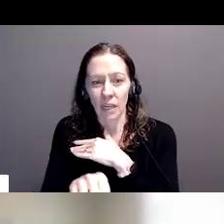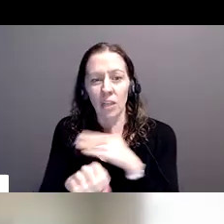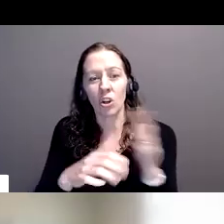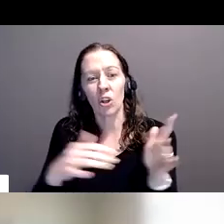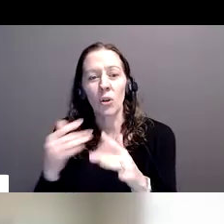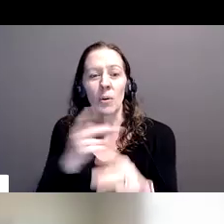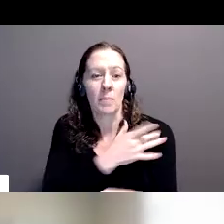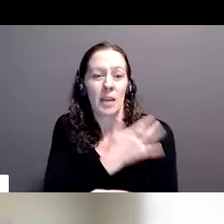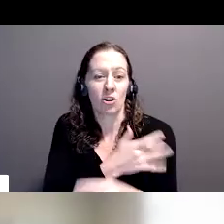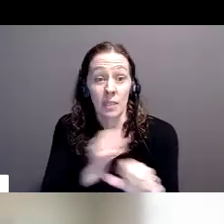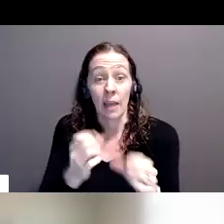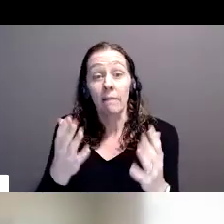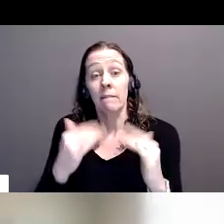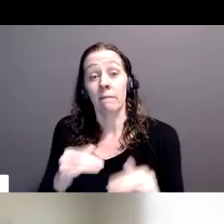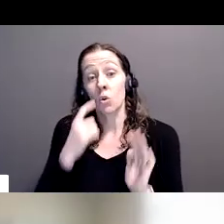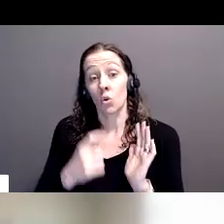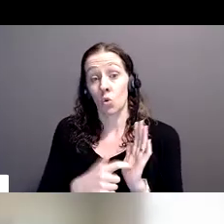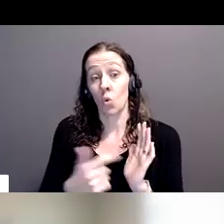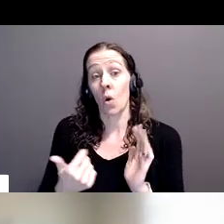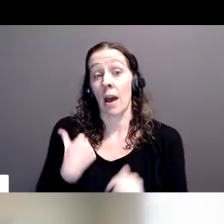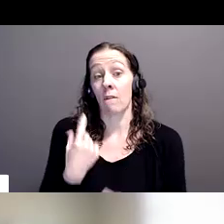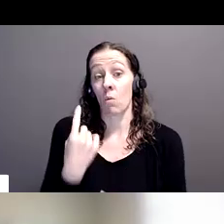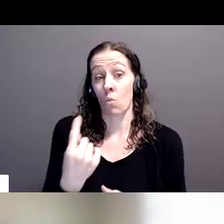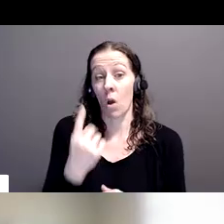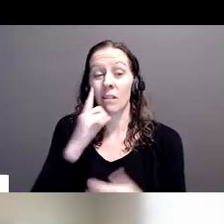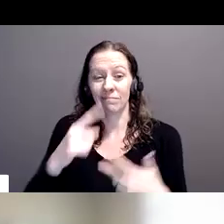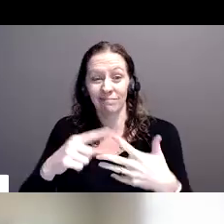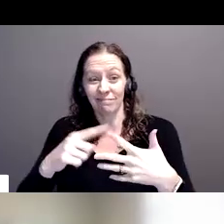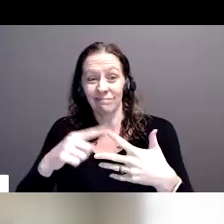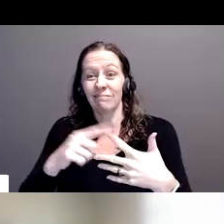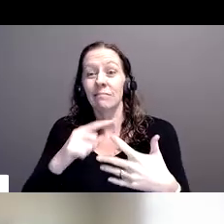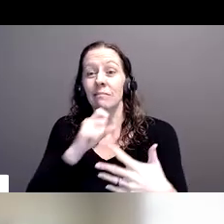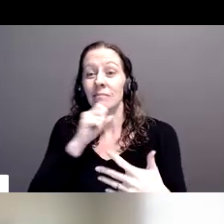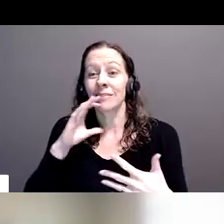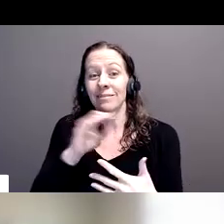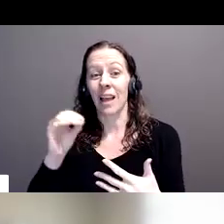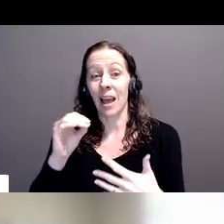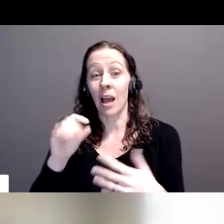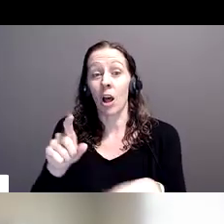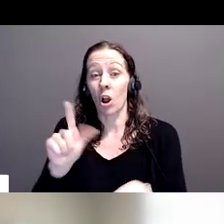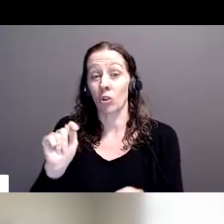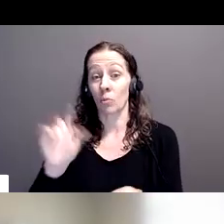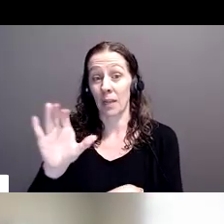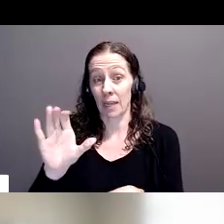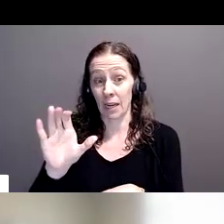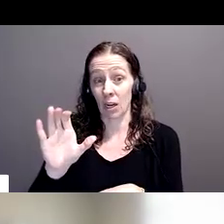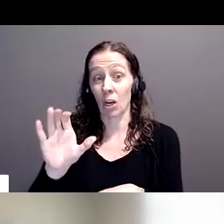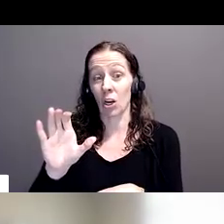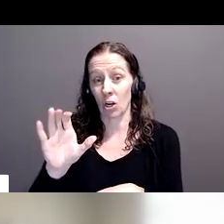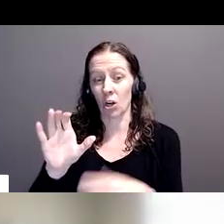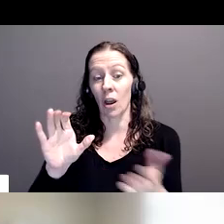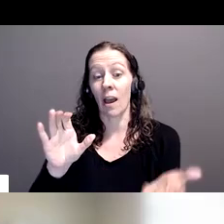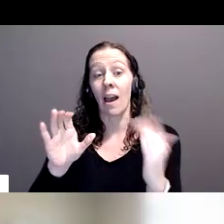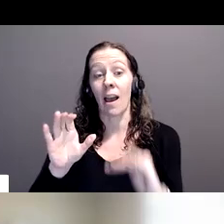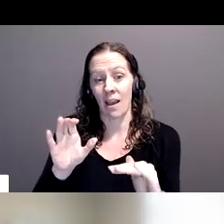one committee specifically for geriatric and long-term care, the Domestic Violence Death Review Committee, and our newest